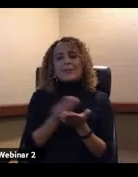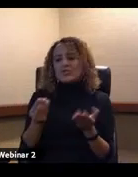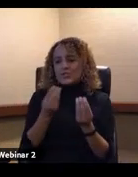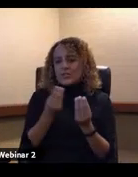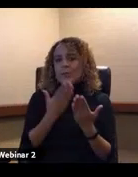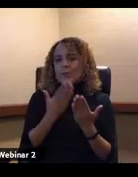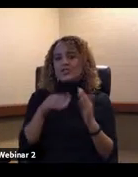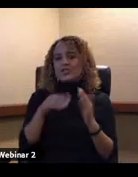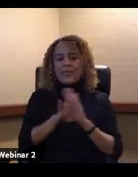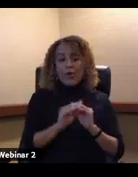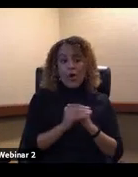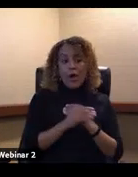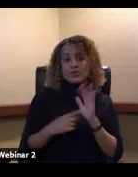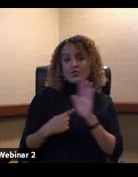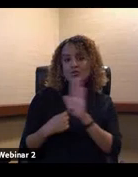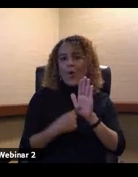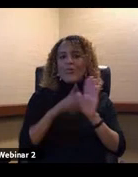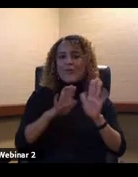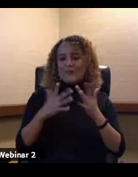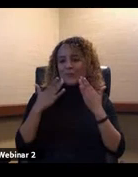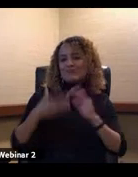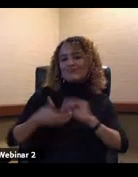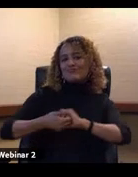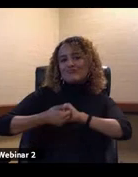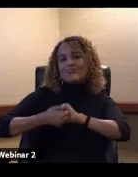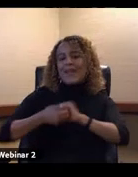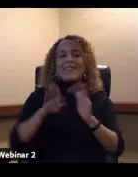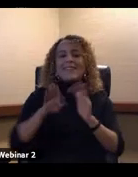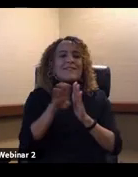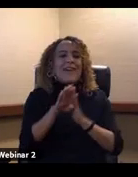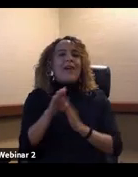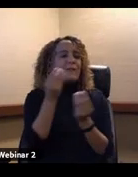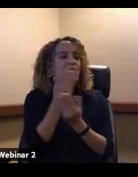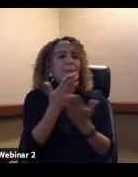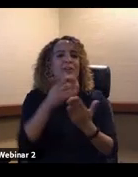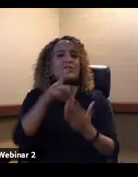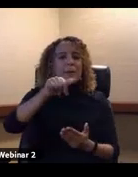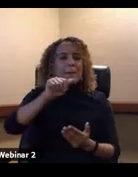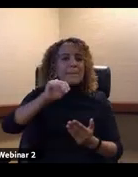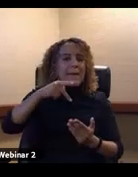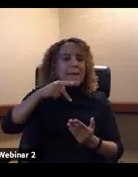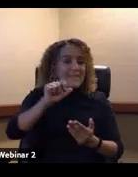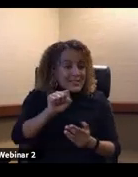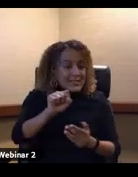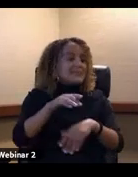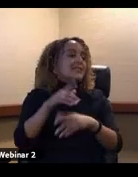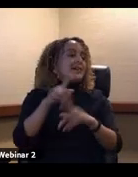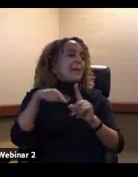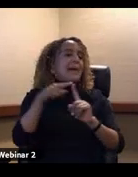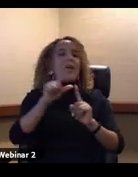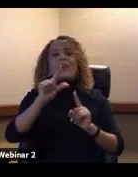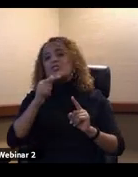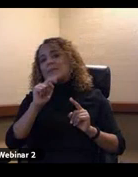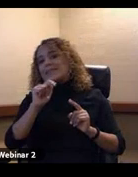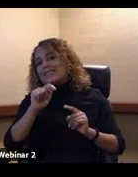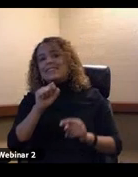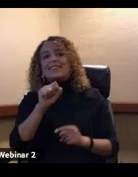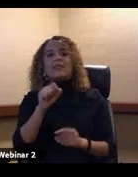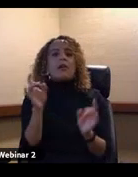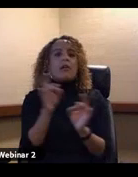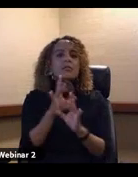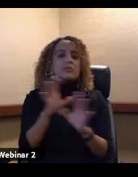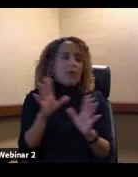in their office to show they are LGBT friendly, and develop pamphlets on LGBT sexual assault. And they